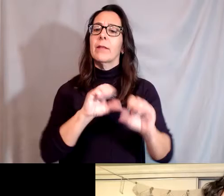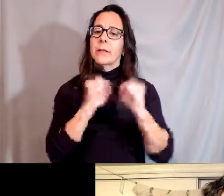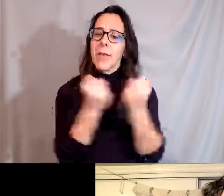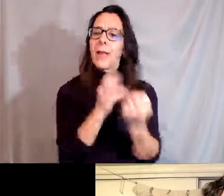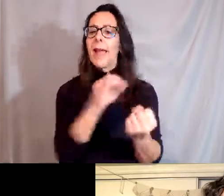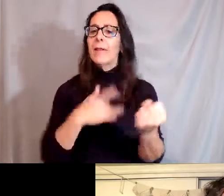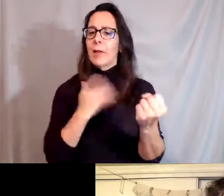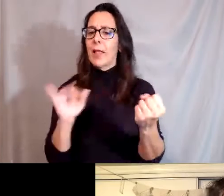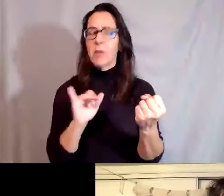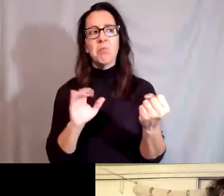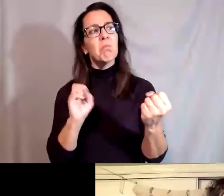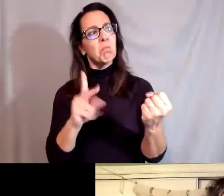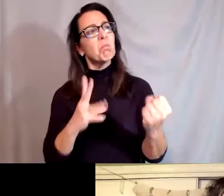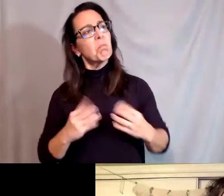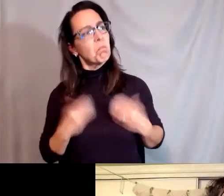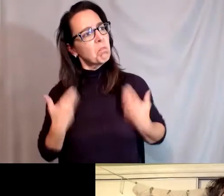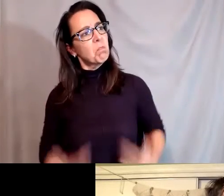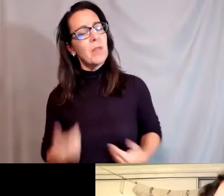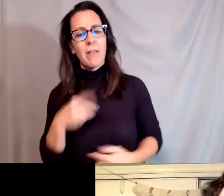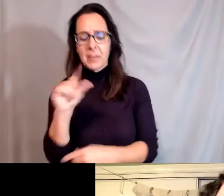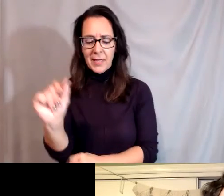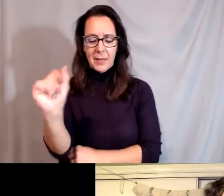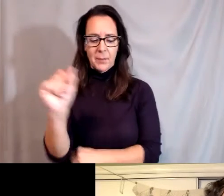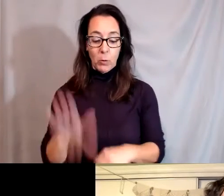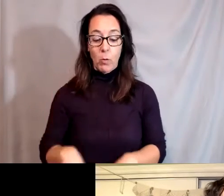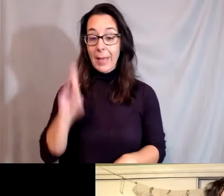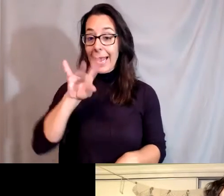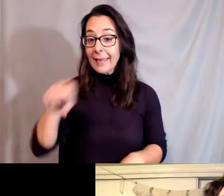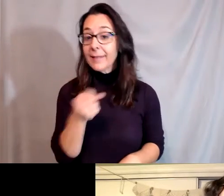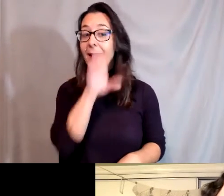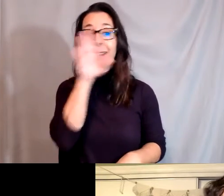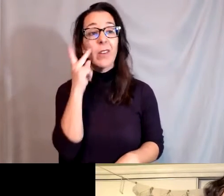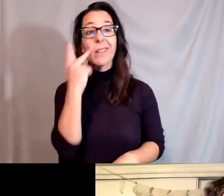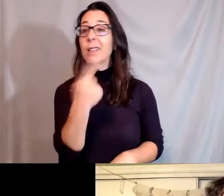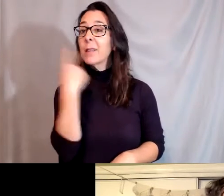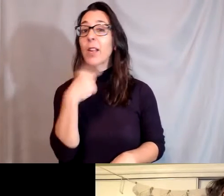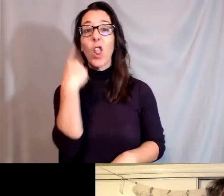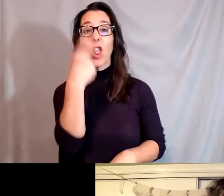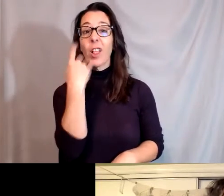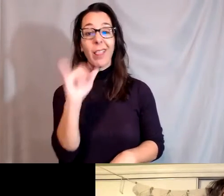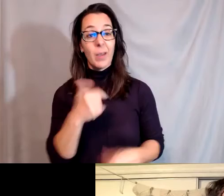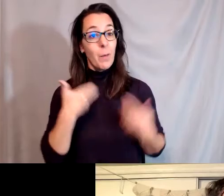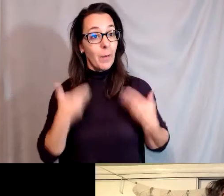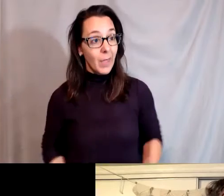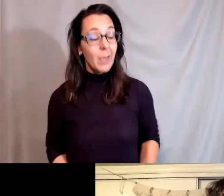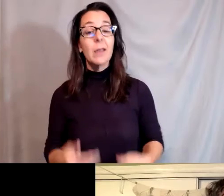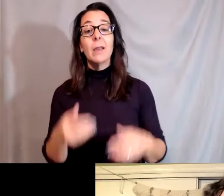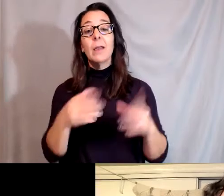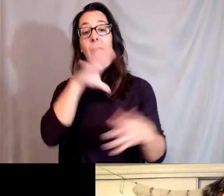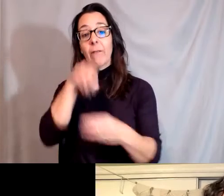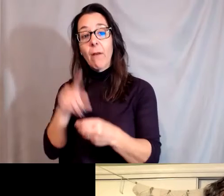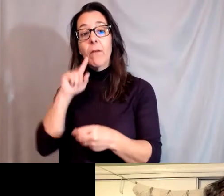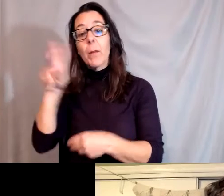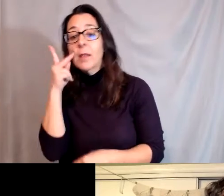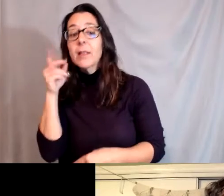have a disability. Growing up in the 80s, I never saw anybody like me in politics or in the media. And that really does a number